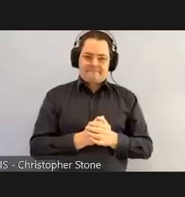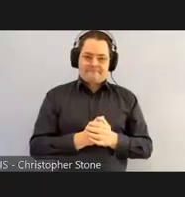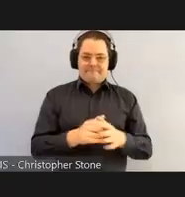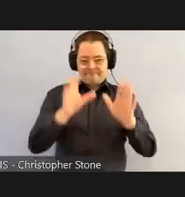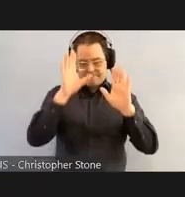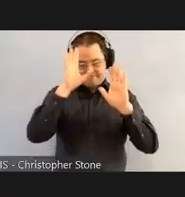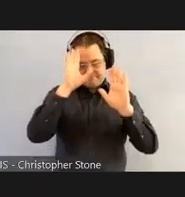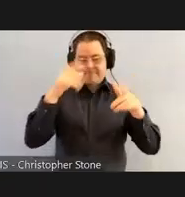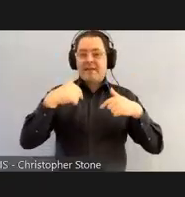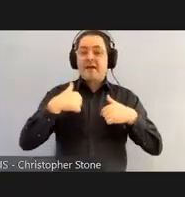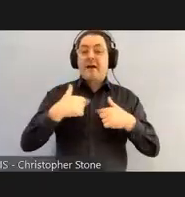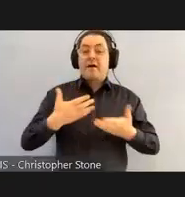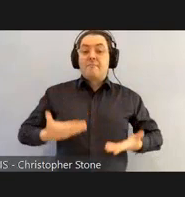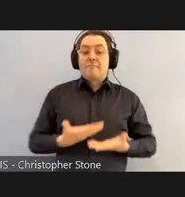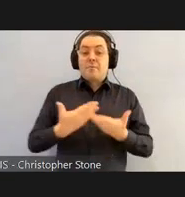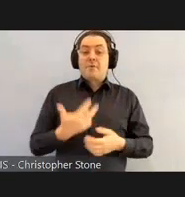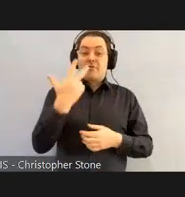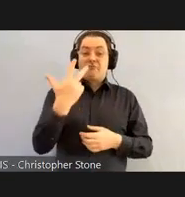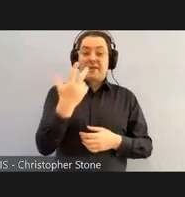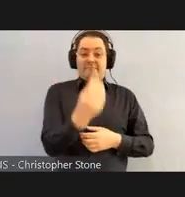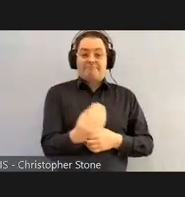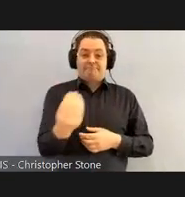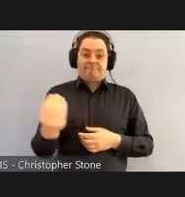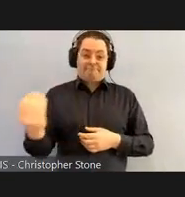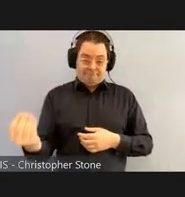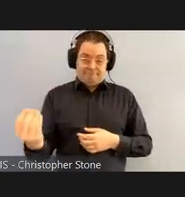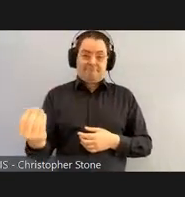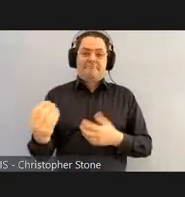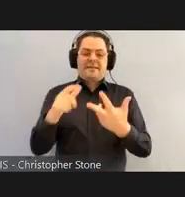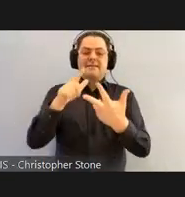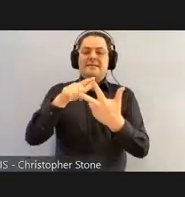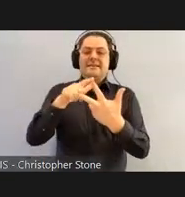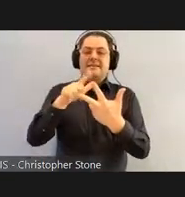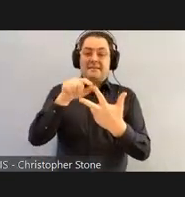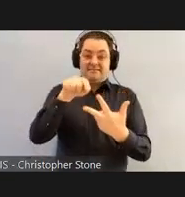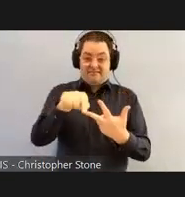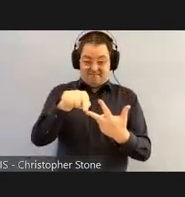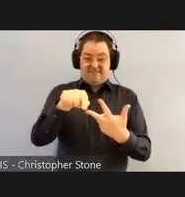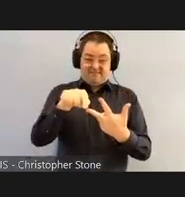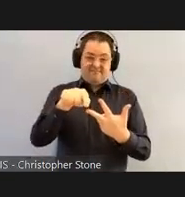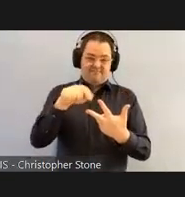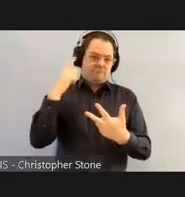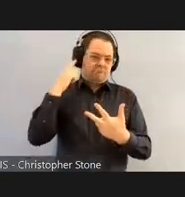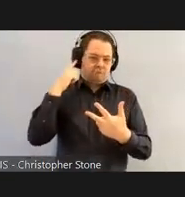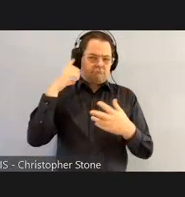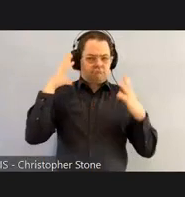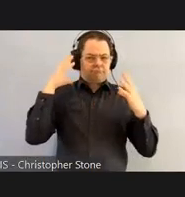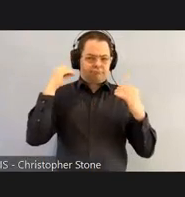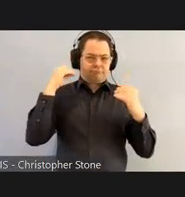Child, I have 3 children, and my second born is the one who has profound hearing